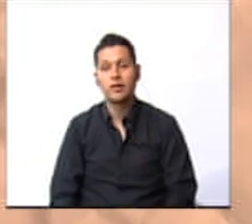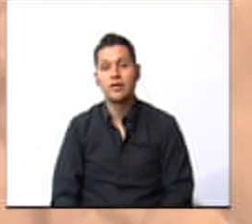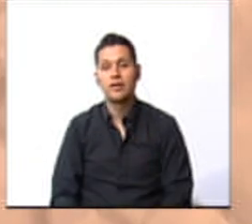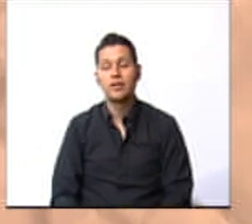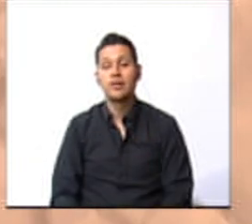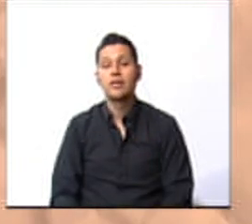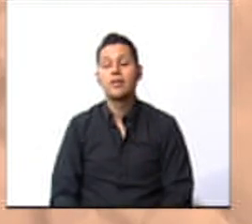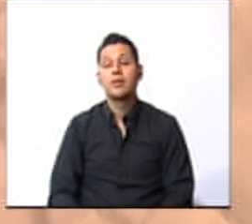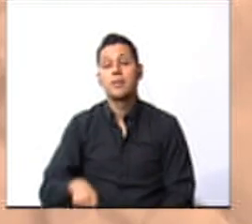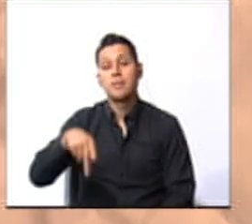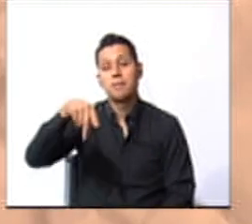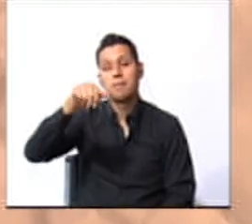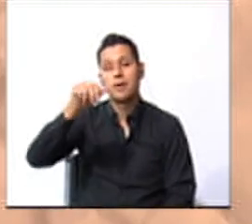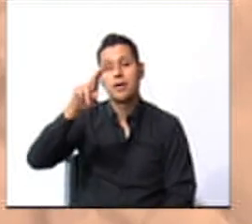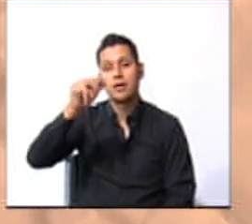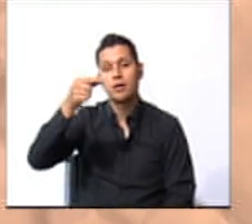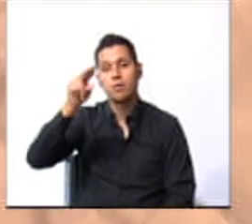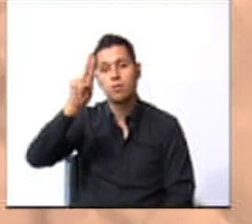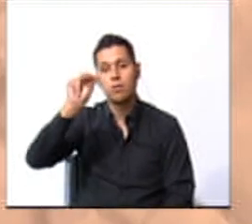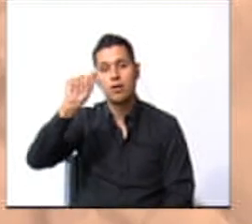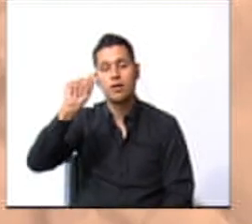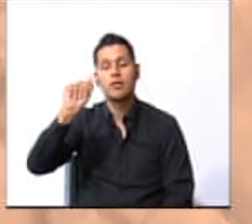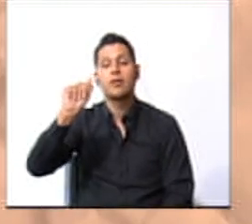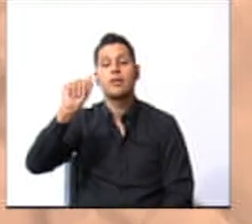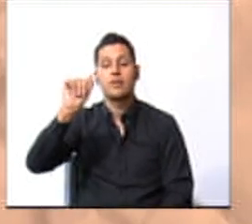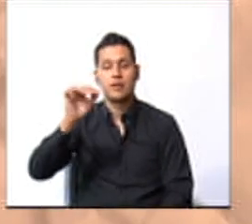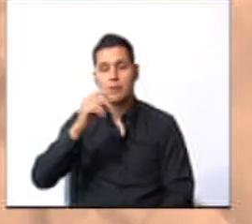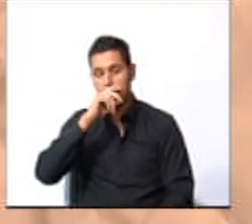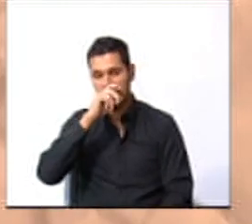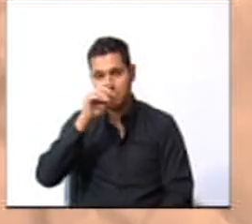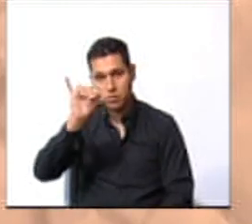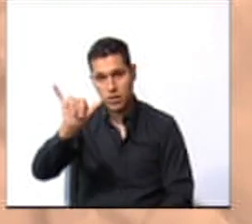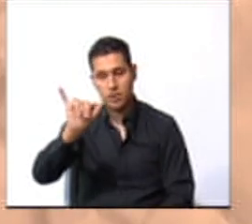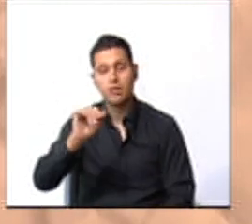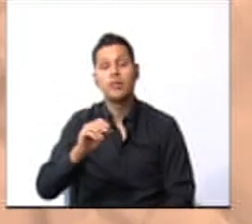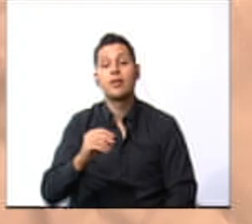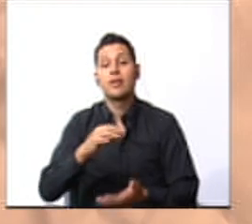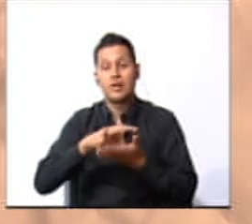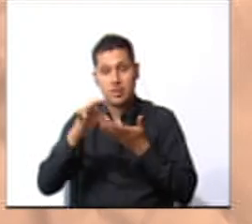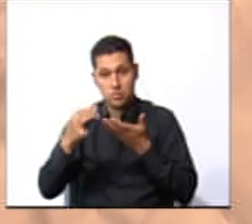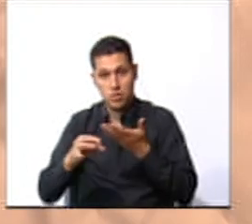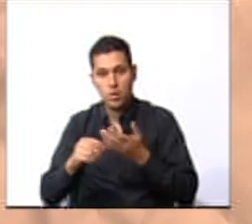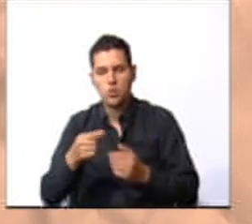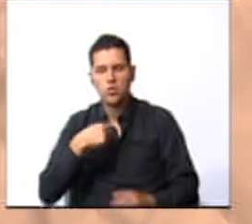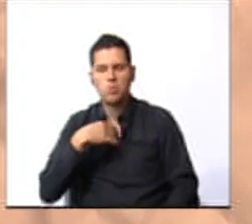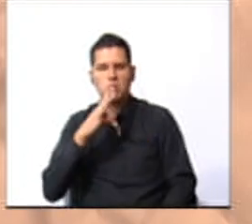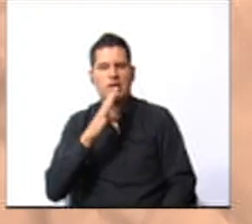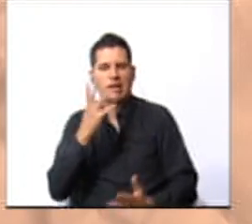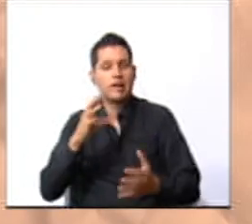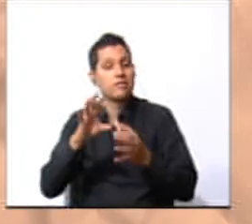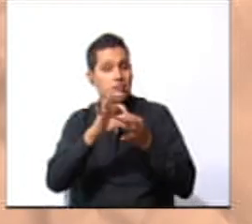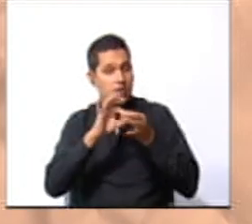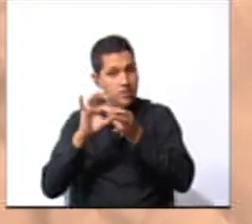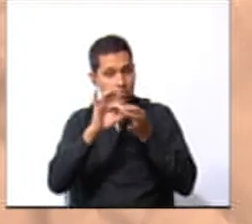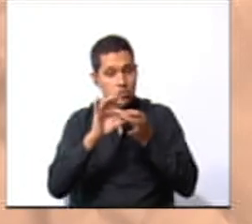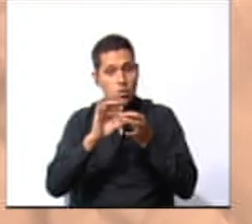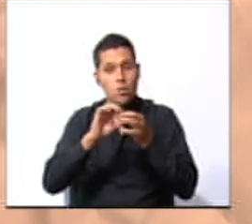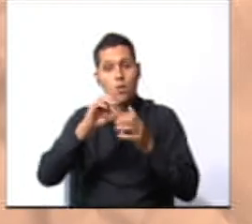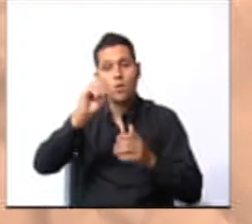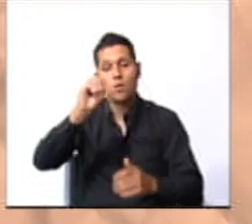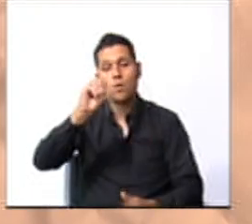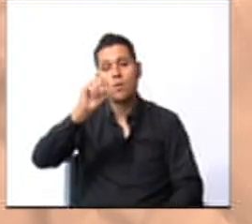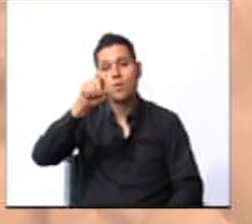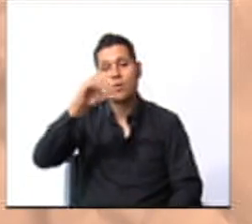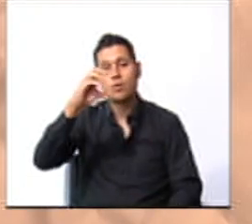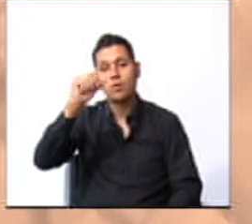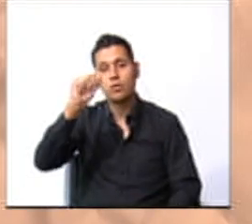Paraguay School. Today I am talking about of the ox cart. It has a lot